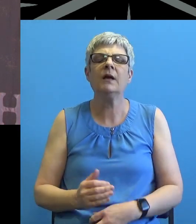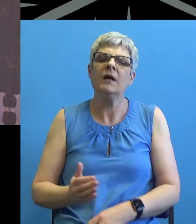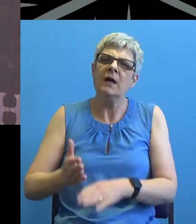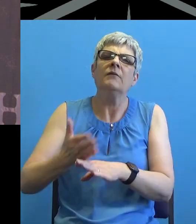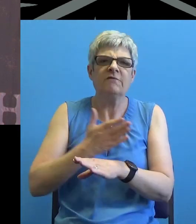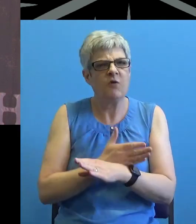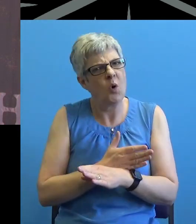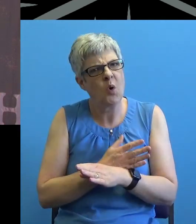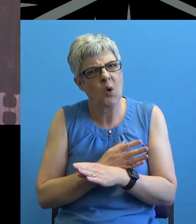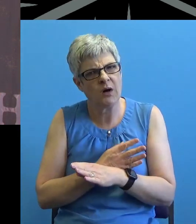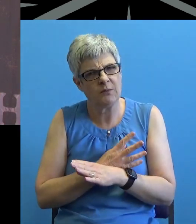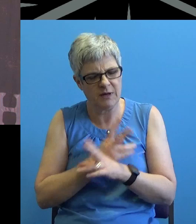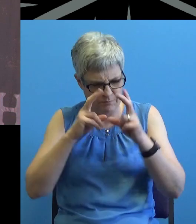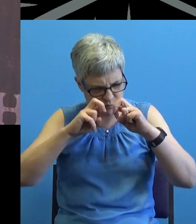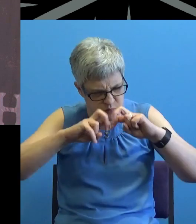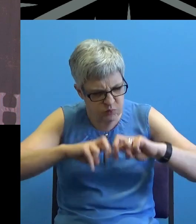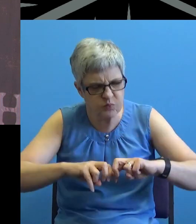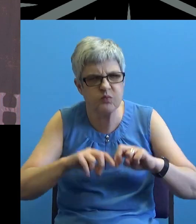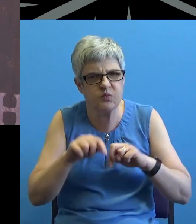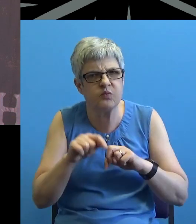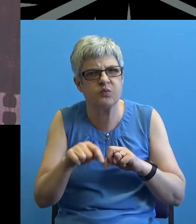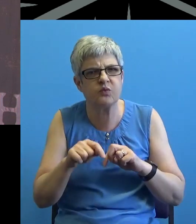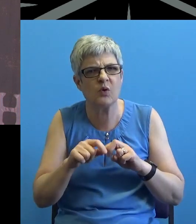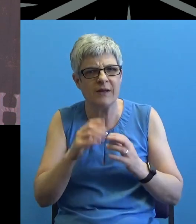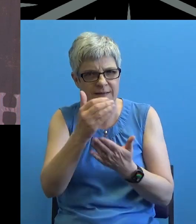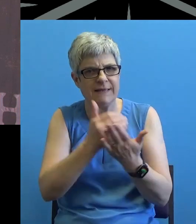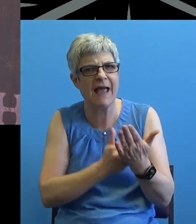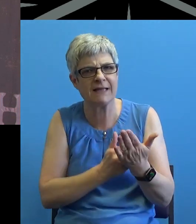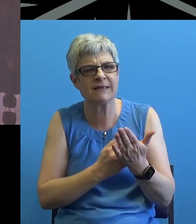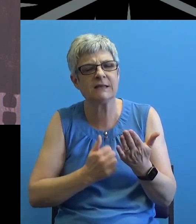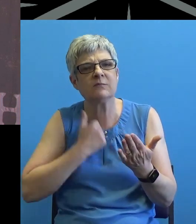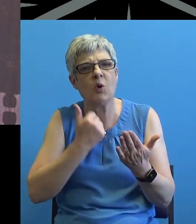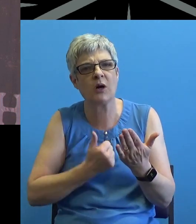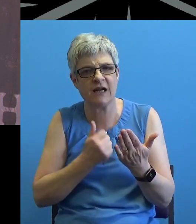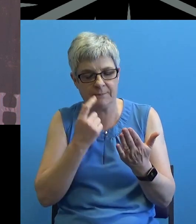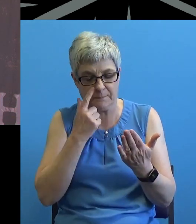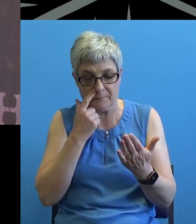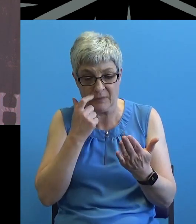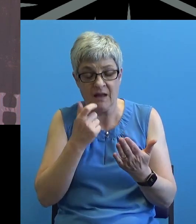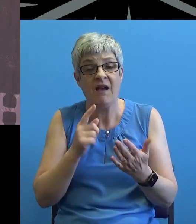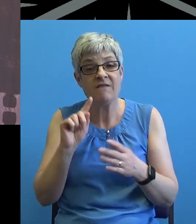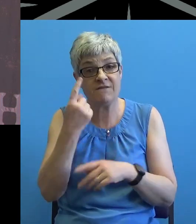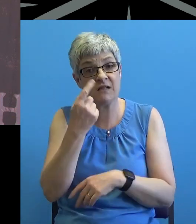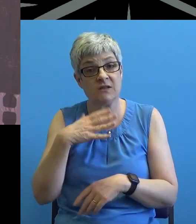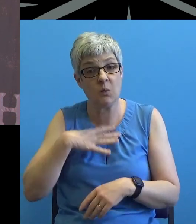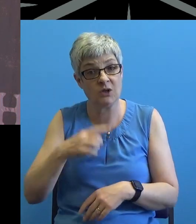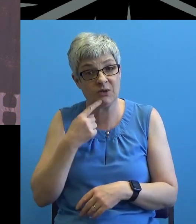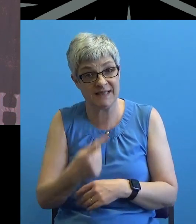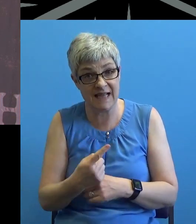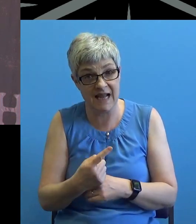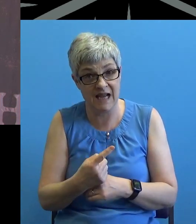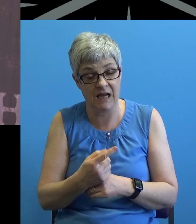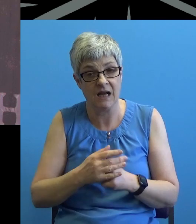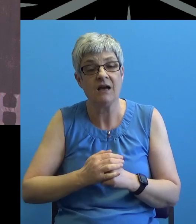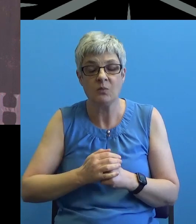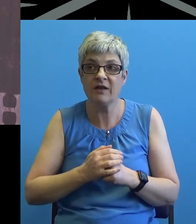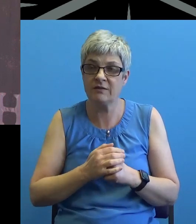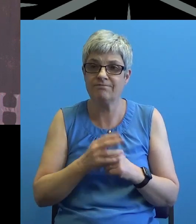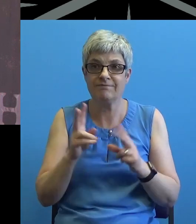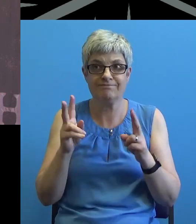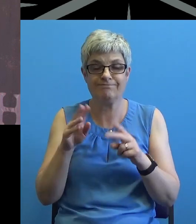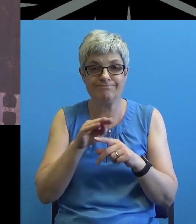Before we look closer at our text this morning, let me firstly say that it is with an equal portion of